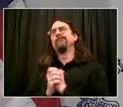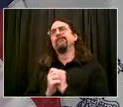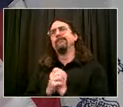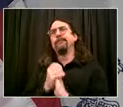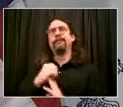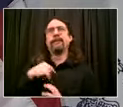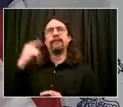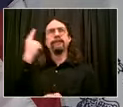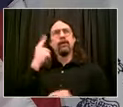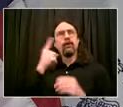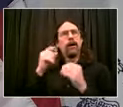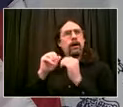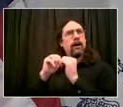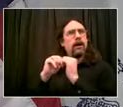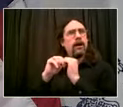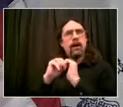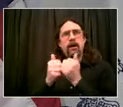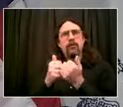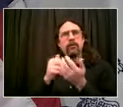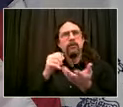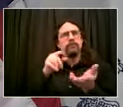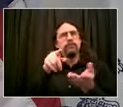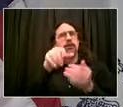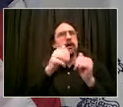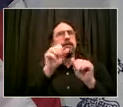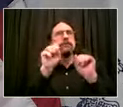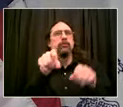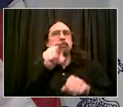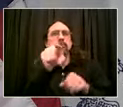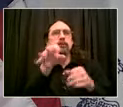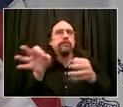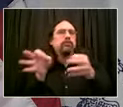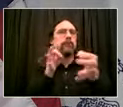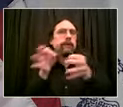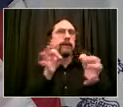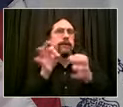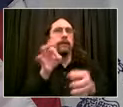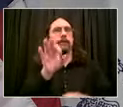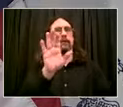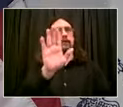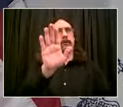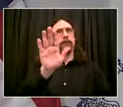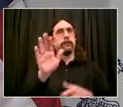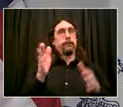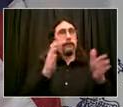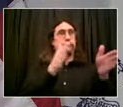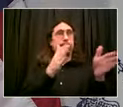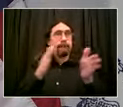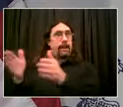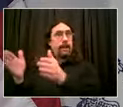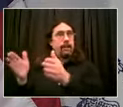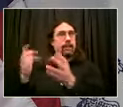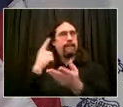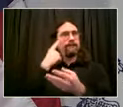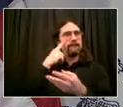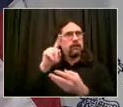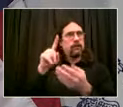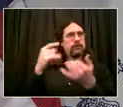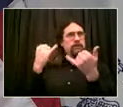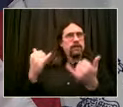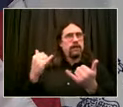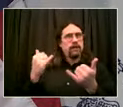added to a priority for COVID vaccine. So that's two questions in one. I'm sorry. Those are very different questions. I'm sorry. We're going to have to do the main one and